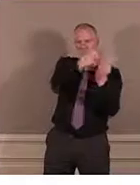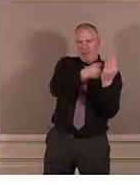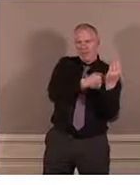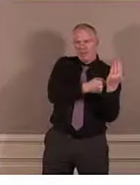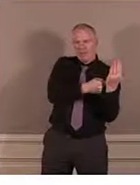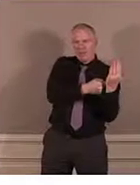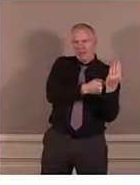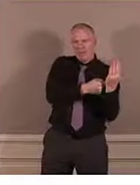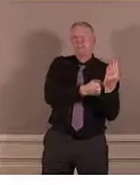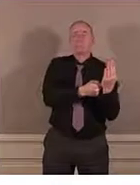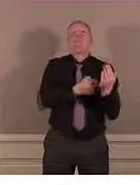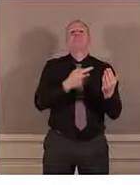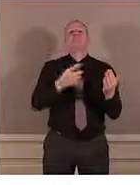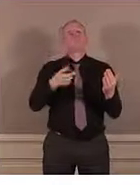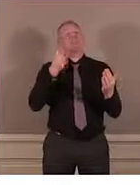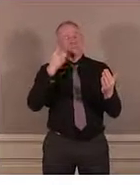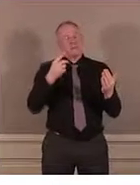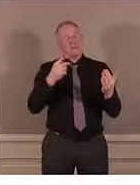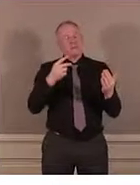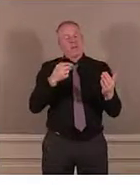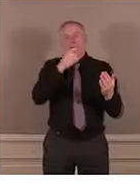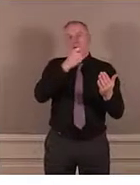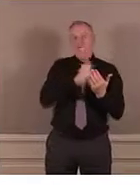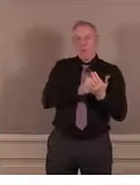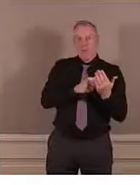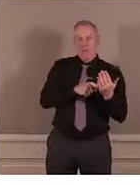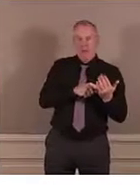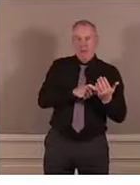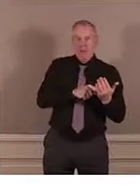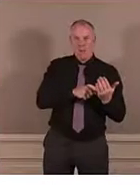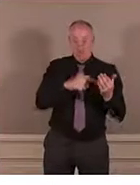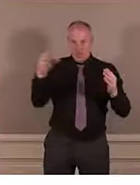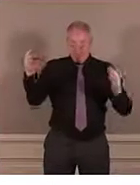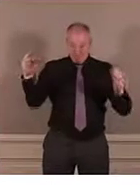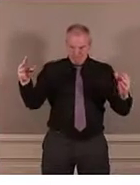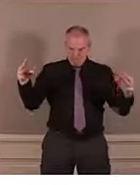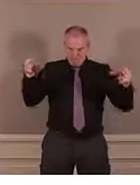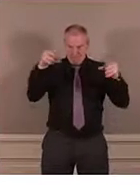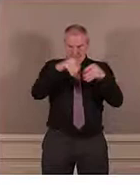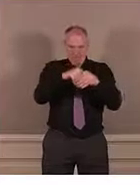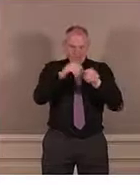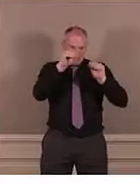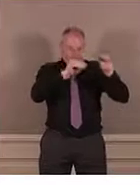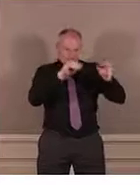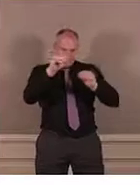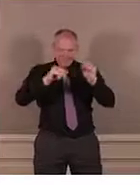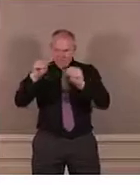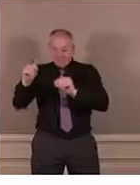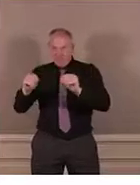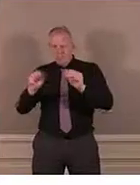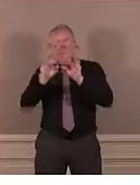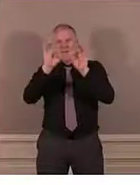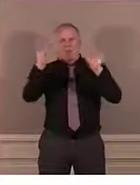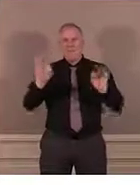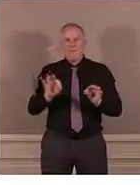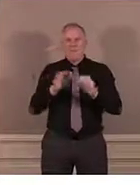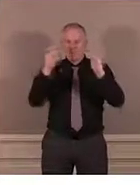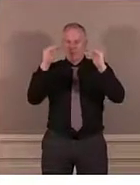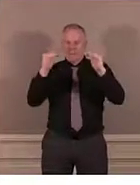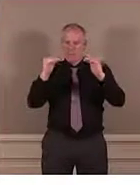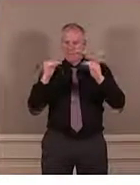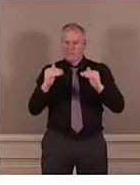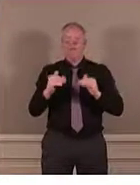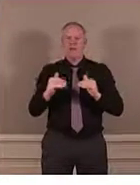documents. What we've done, which is quite novel, is we've been able to put together a good practice framework for how adult